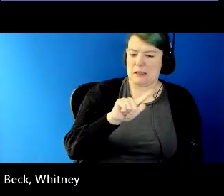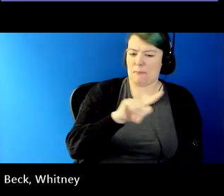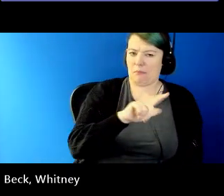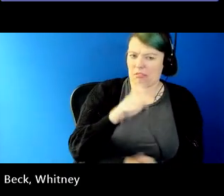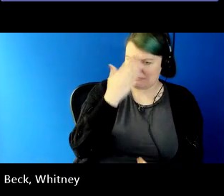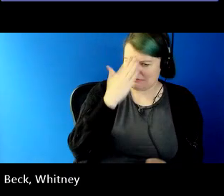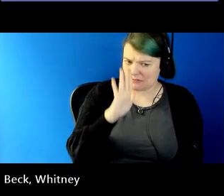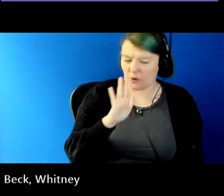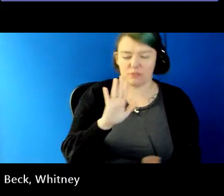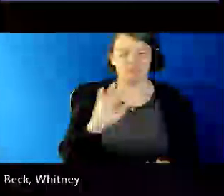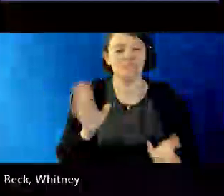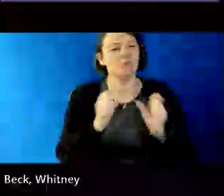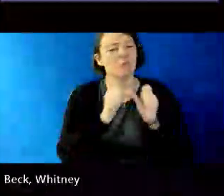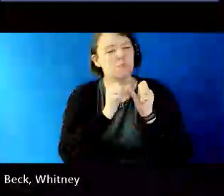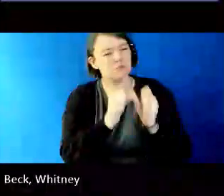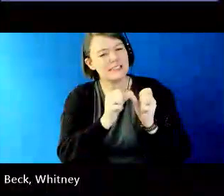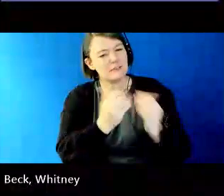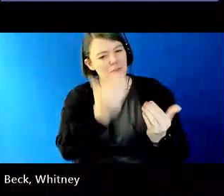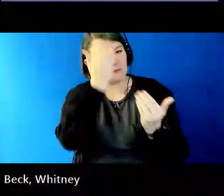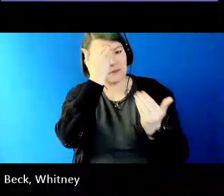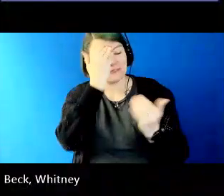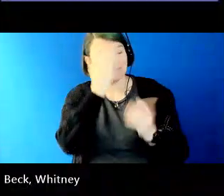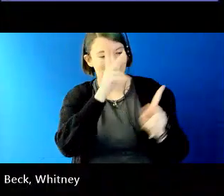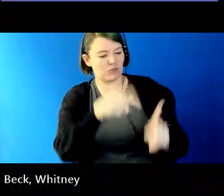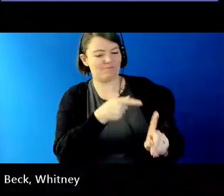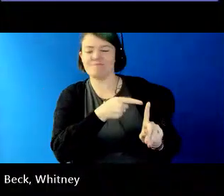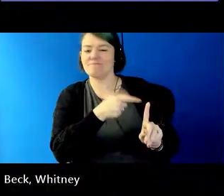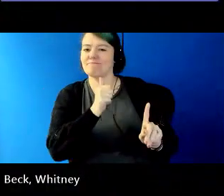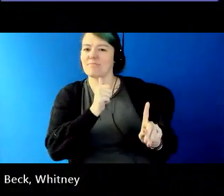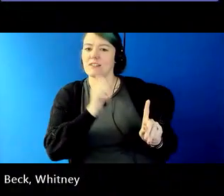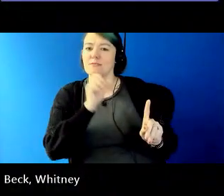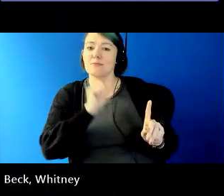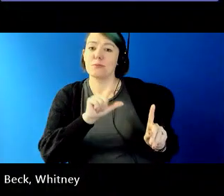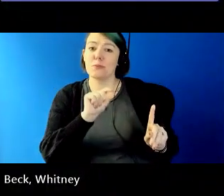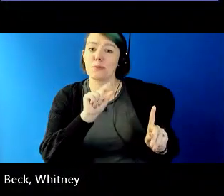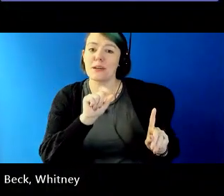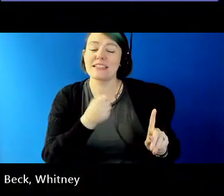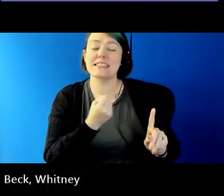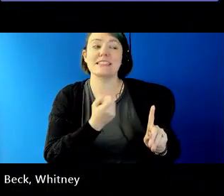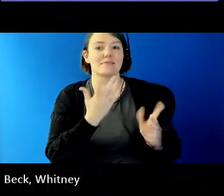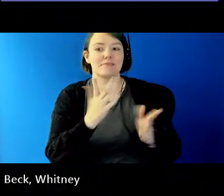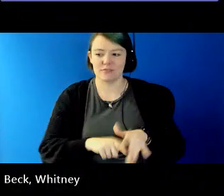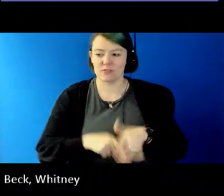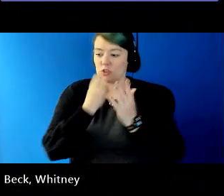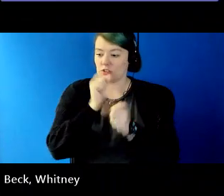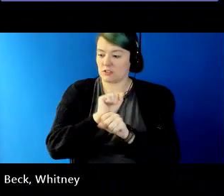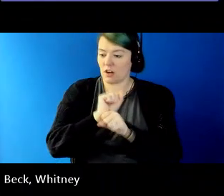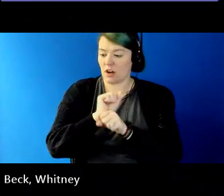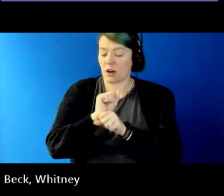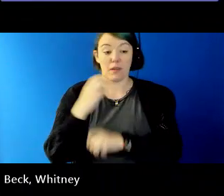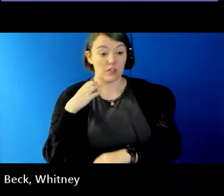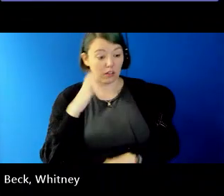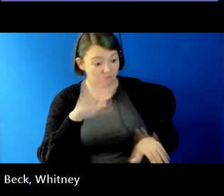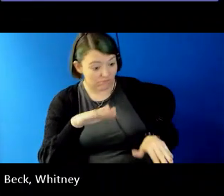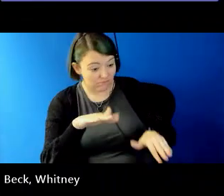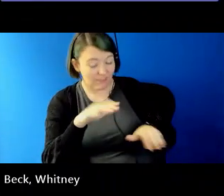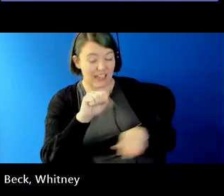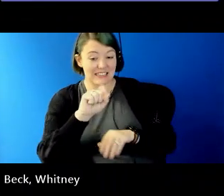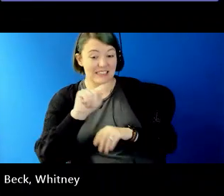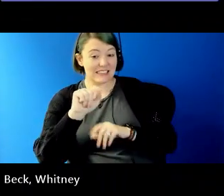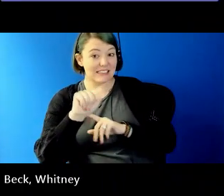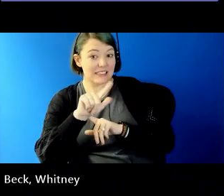continued awareness. And so if somebody is in their 20s and they start out a job and the job is promoting, hey, this is what stable account